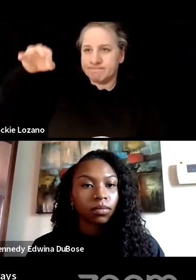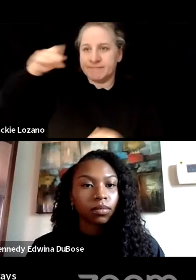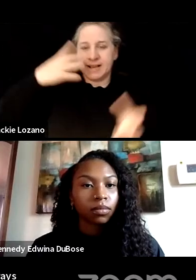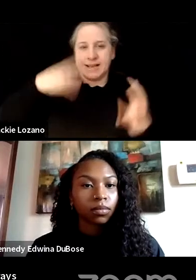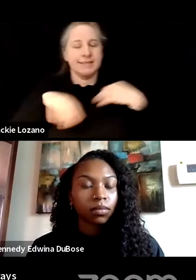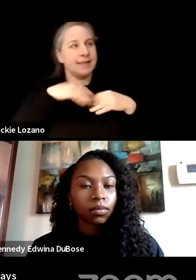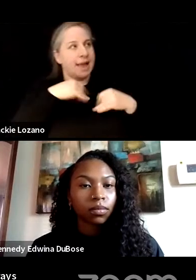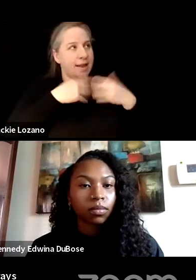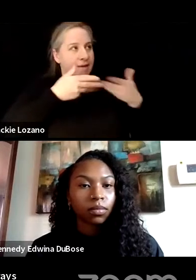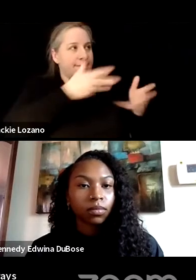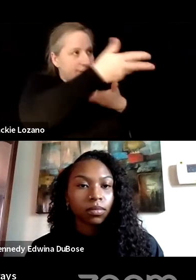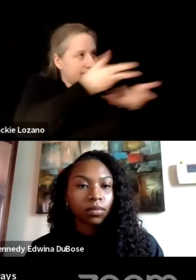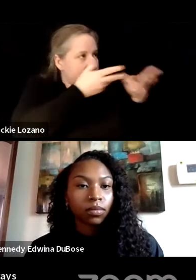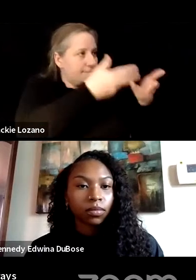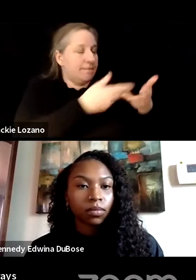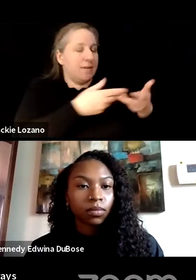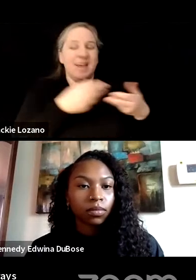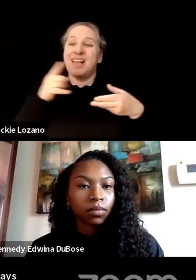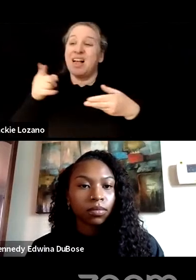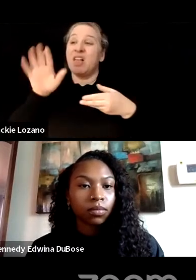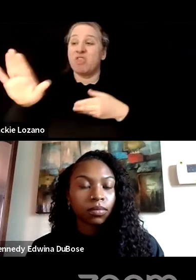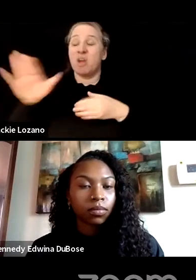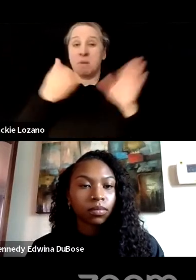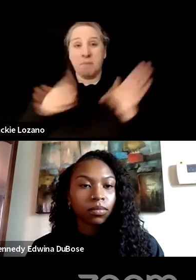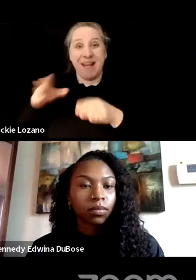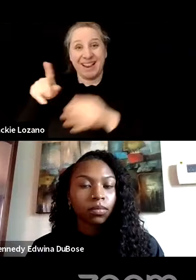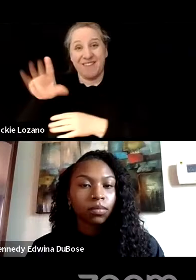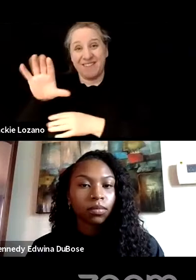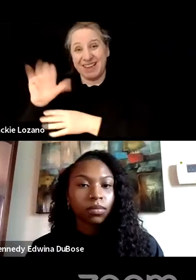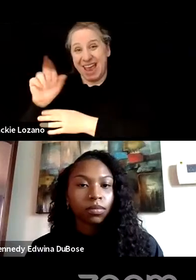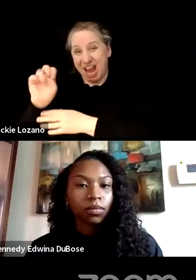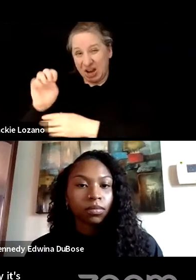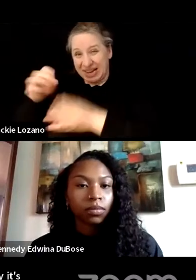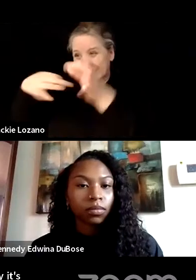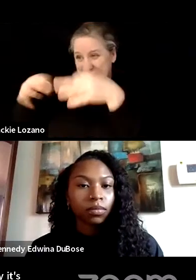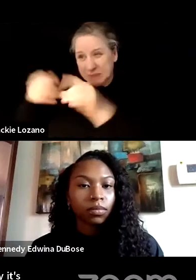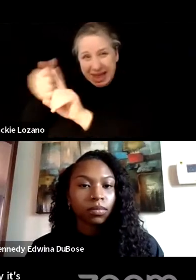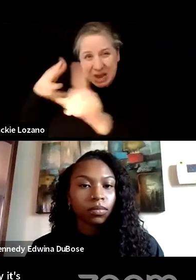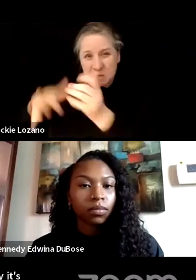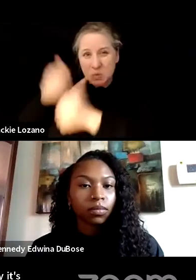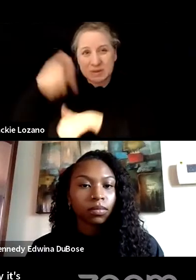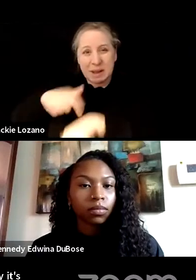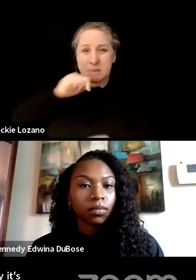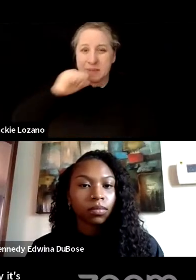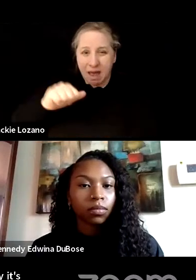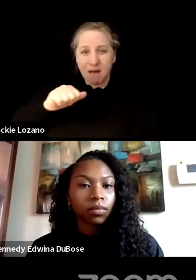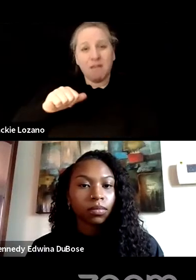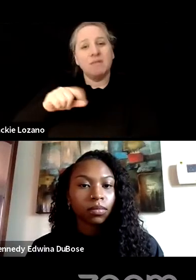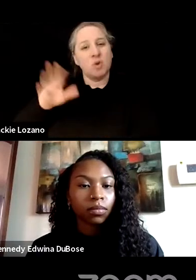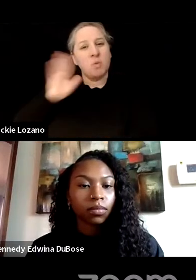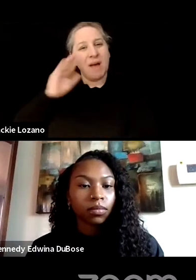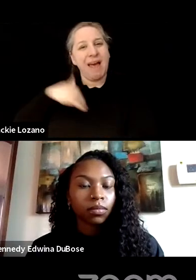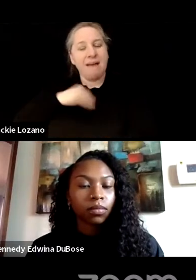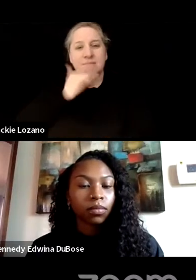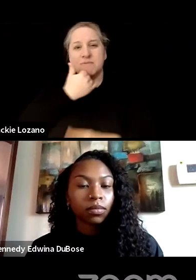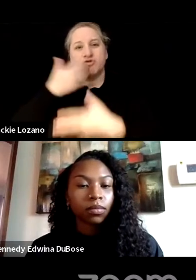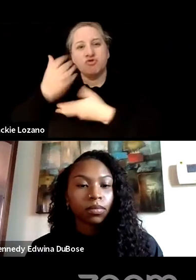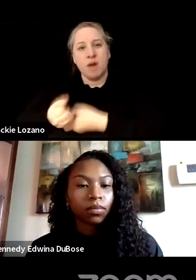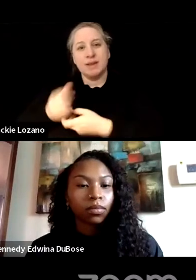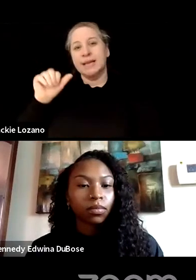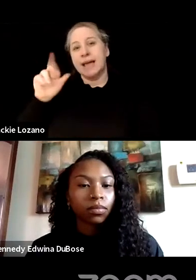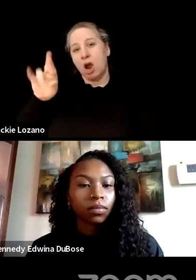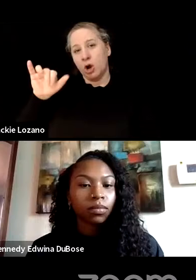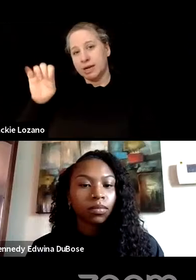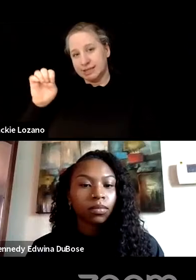they're not explained their plan of care, and it puts a high level of isolation sometimes that breeds mistrust. Now, Iris